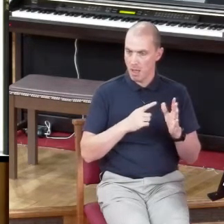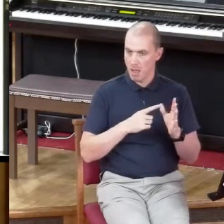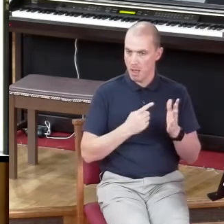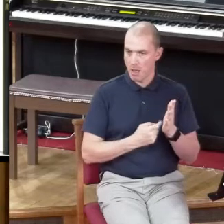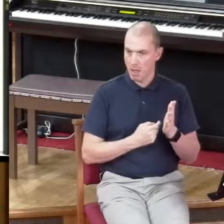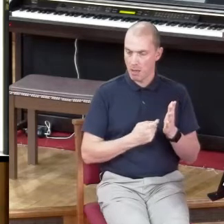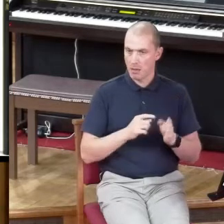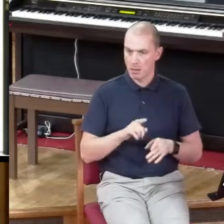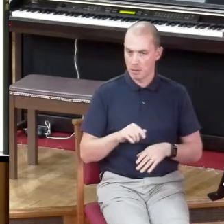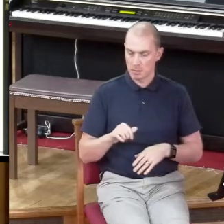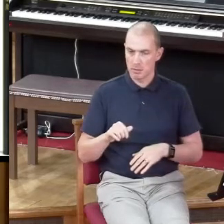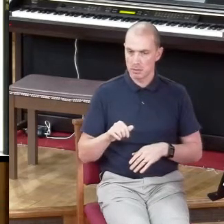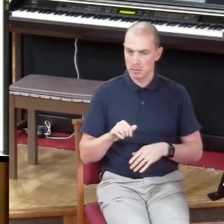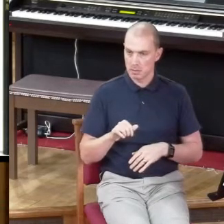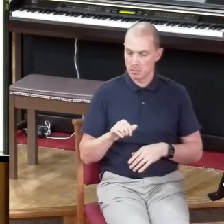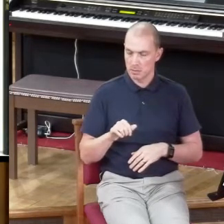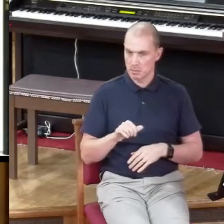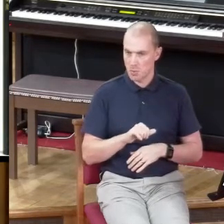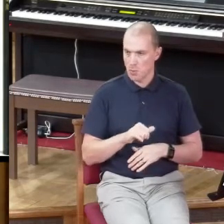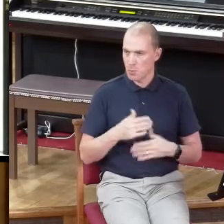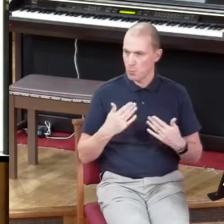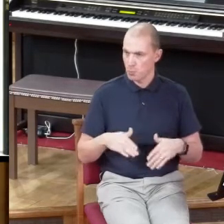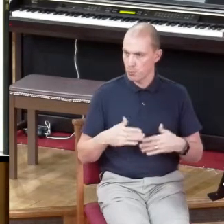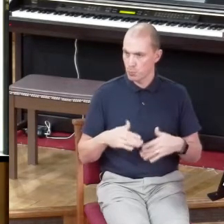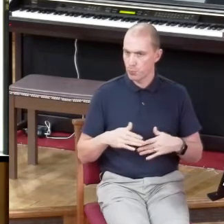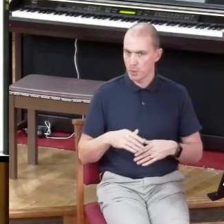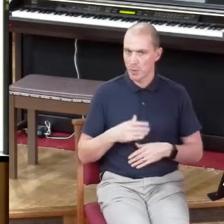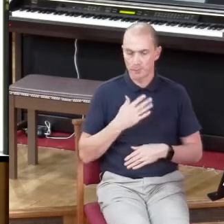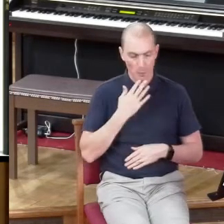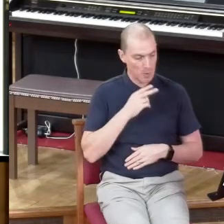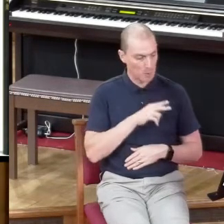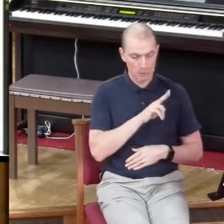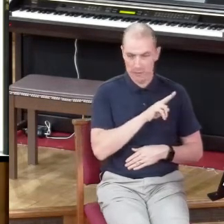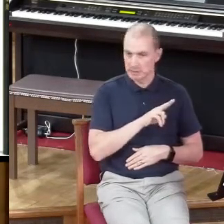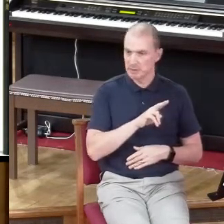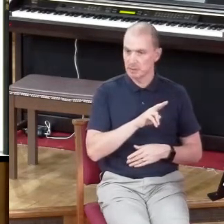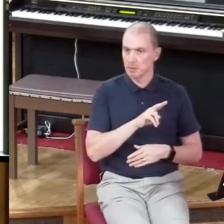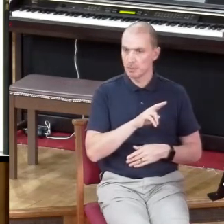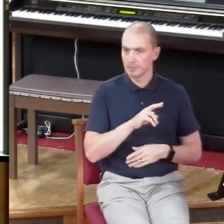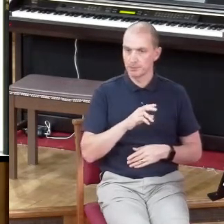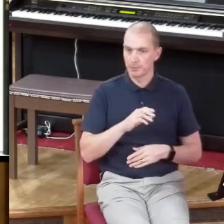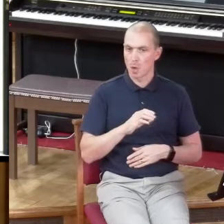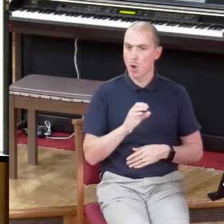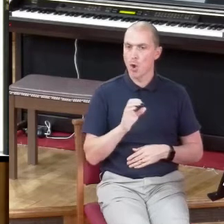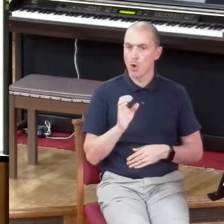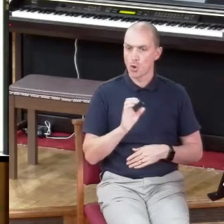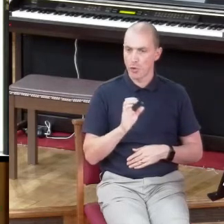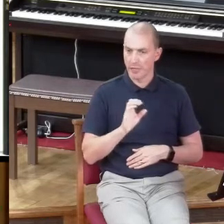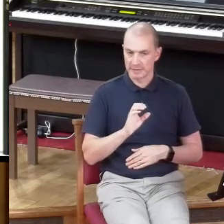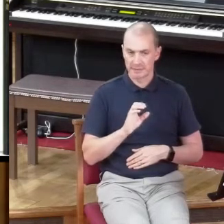outline, in the pattern. Or if we look at 1 Corinthians 15, and it's quite interesting to look